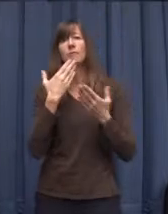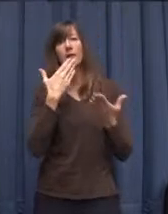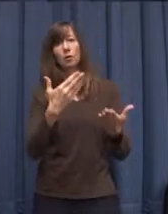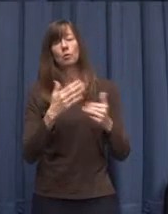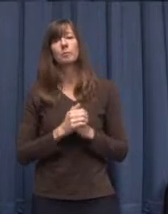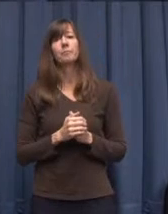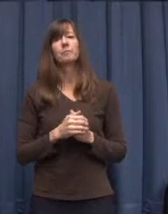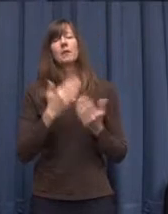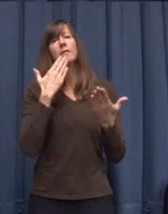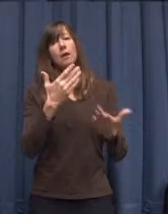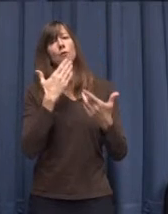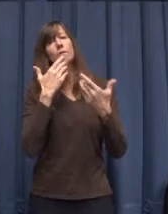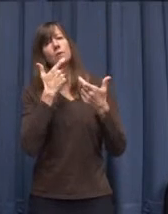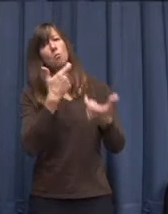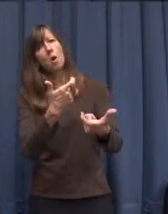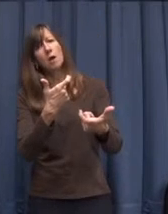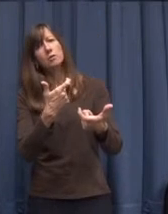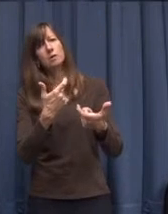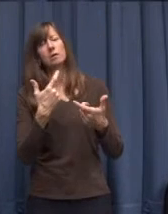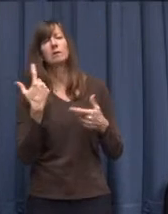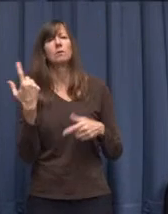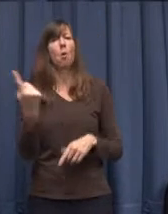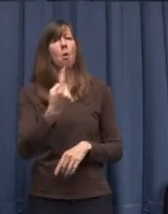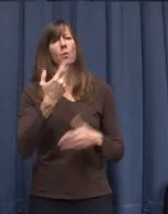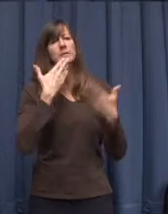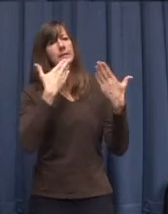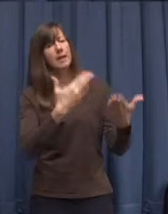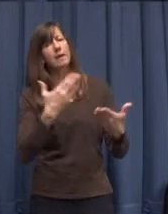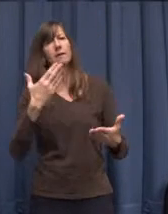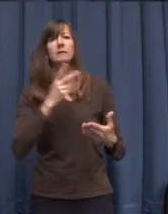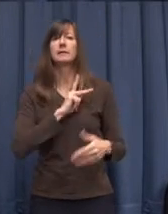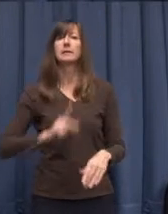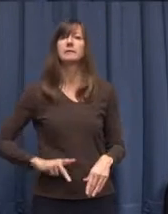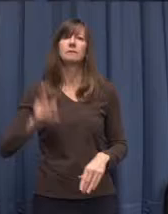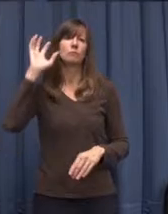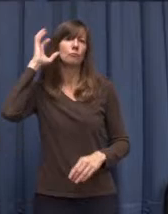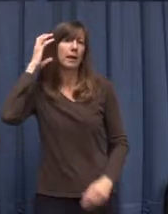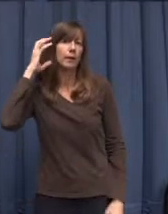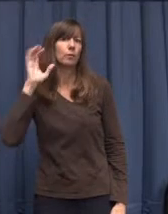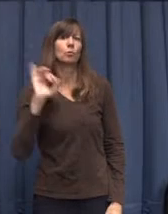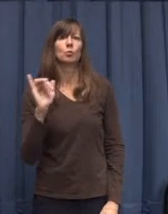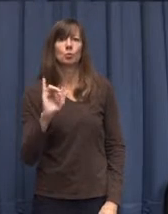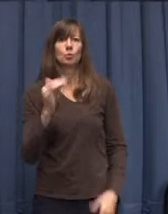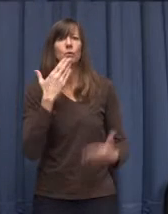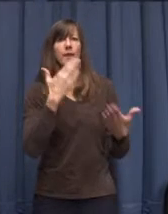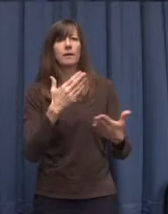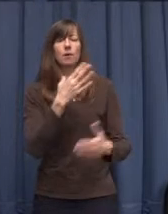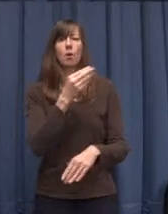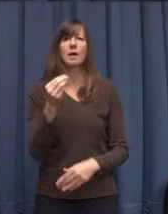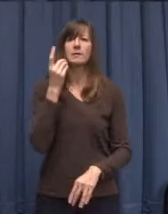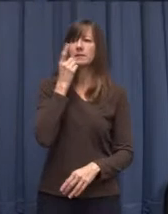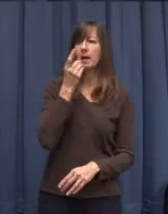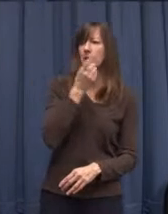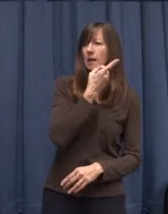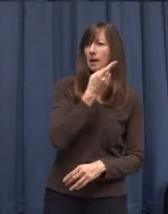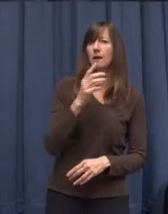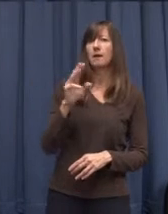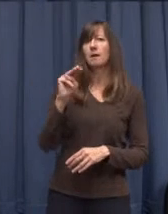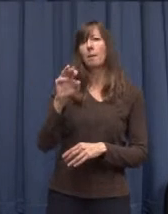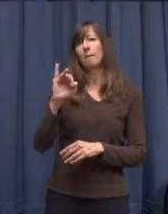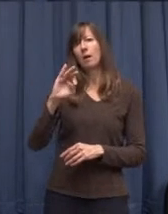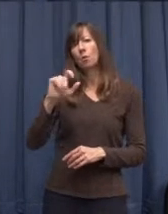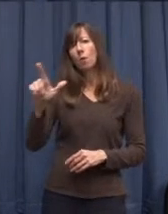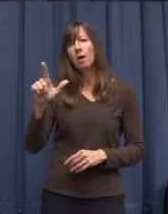as always, to Radio Kingston for helping us spread the word, as well as to Diane and Manuel